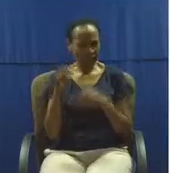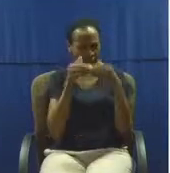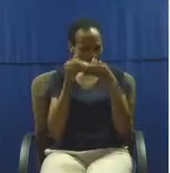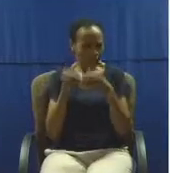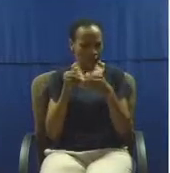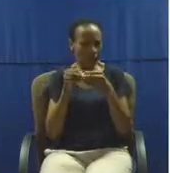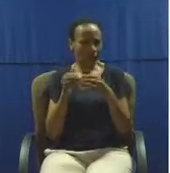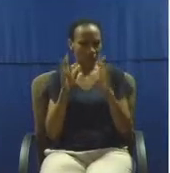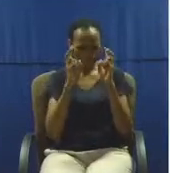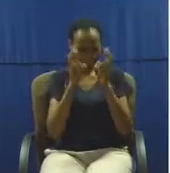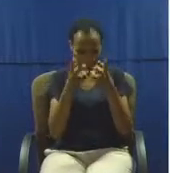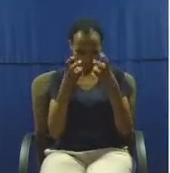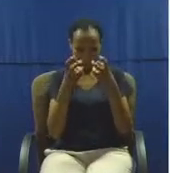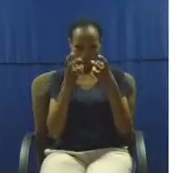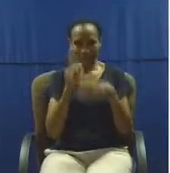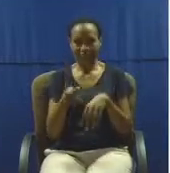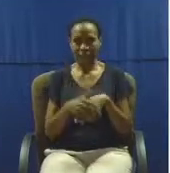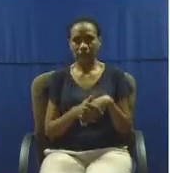say,